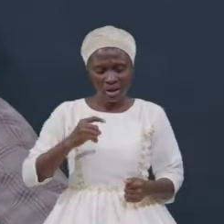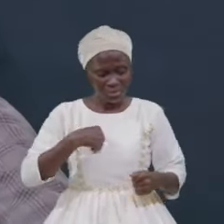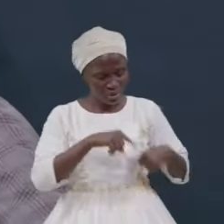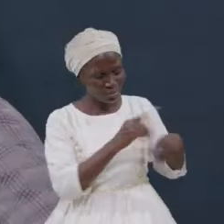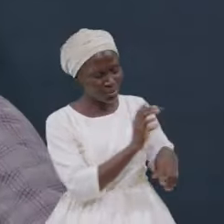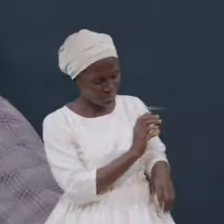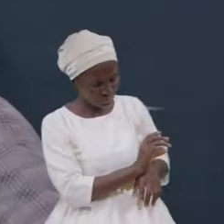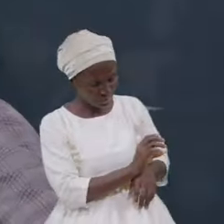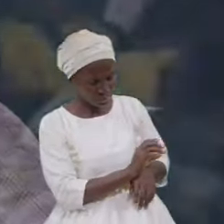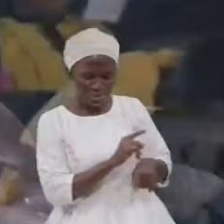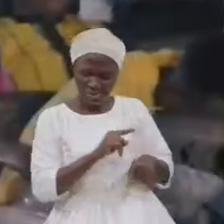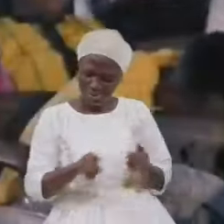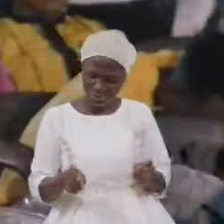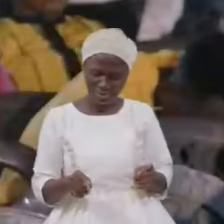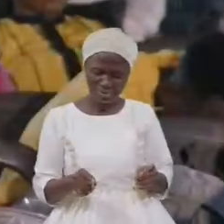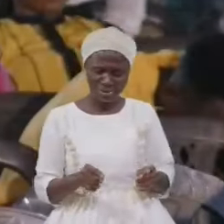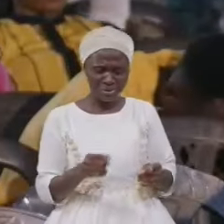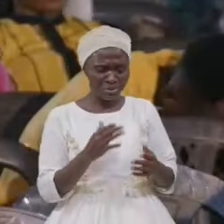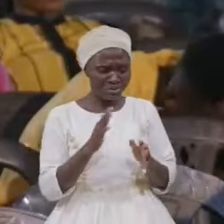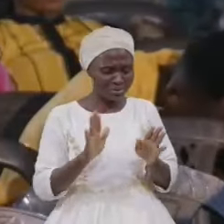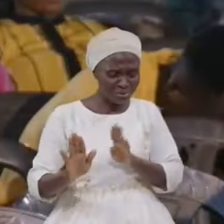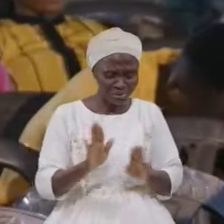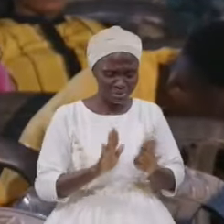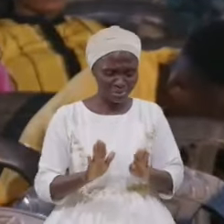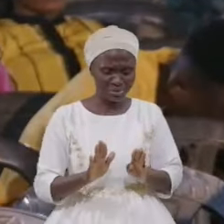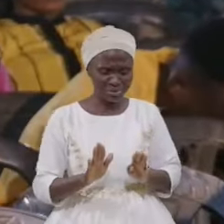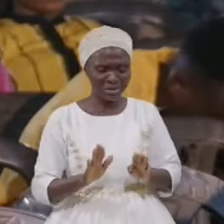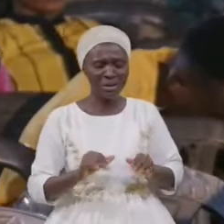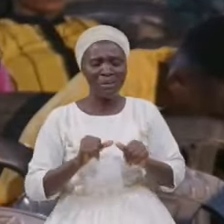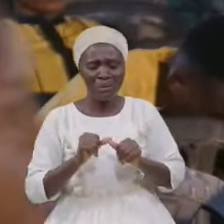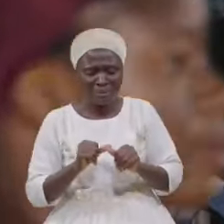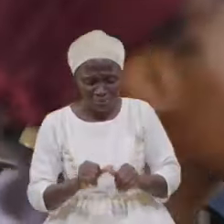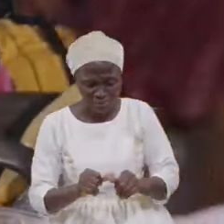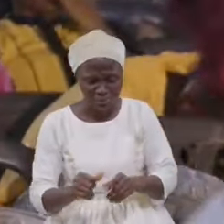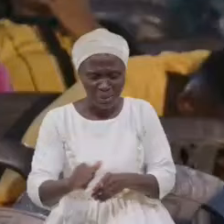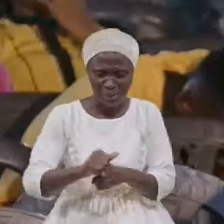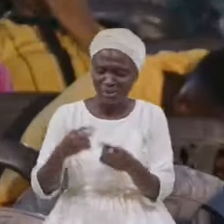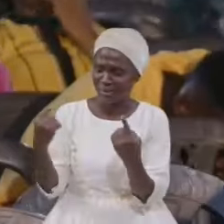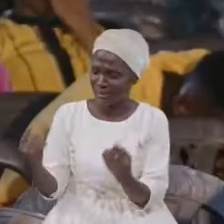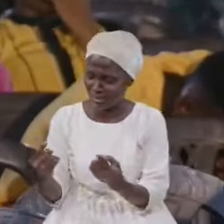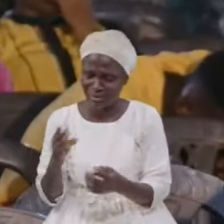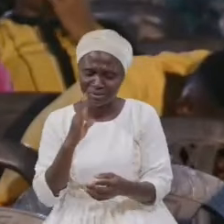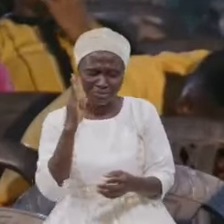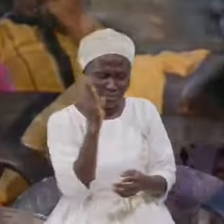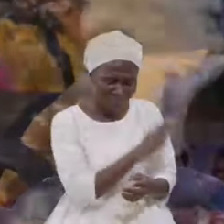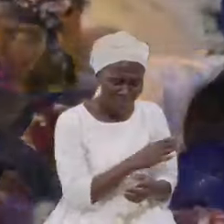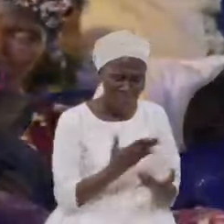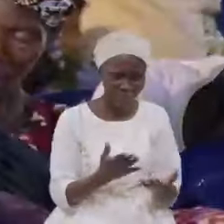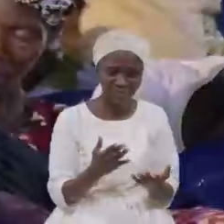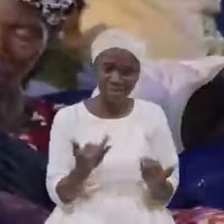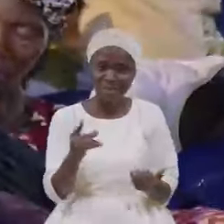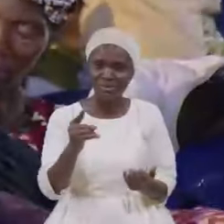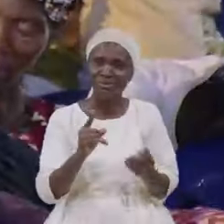go without one or two sins. And of course, during the week, I'm so weak. I